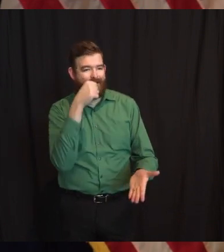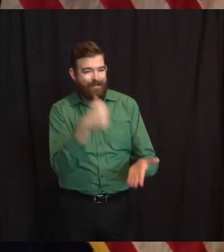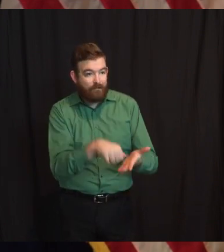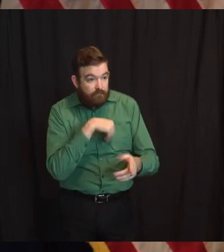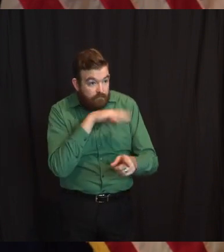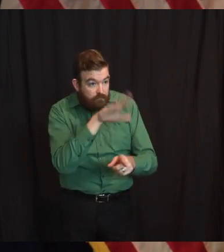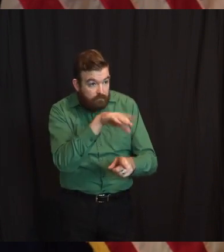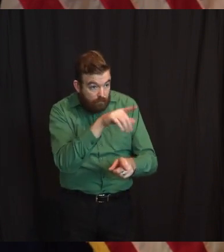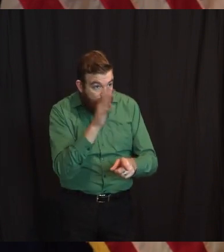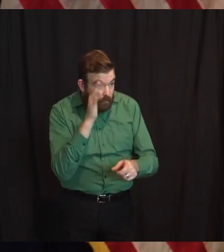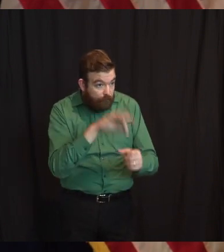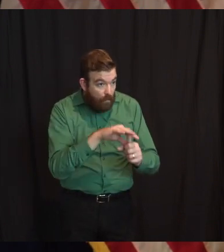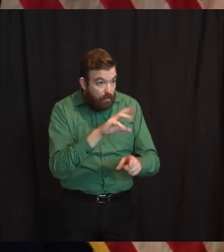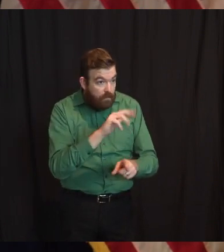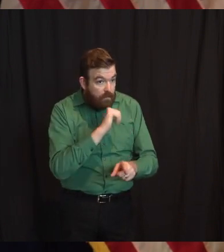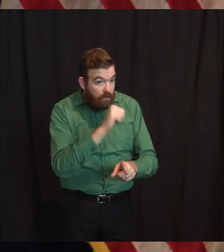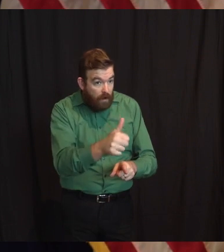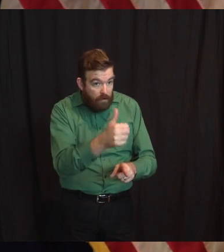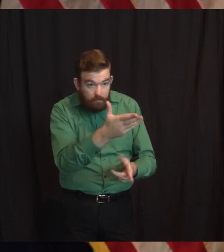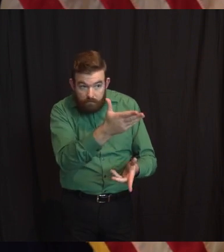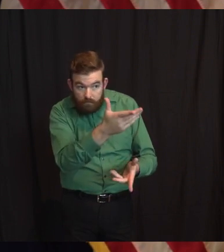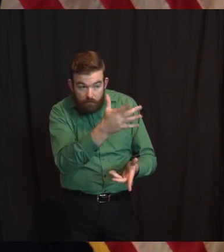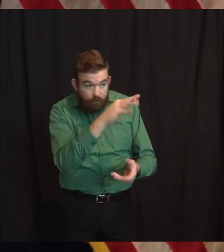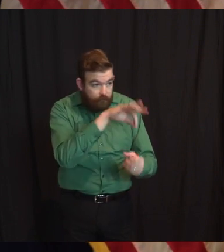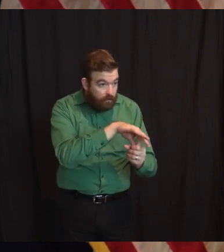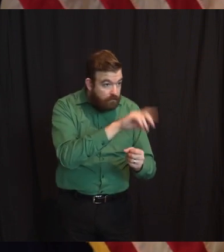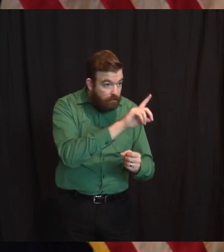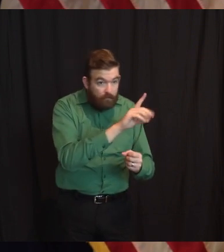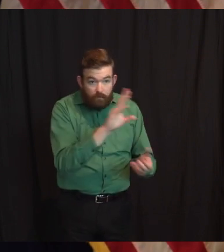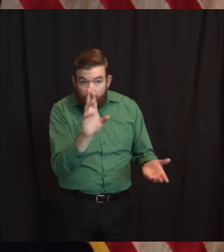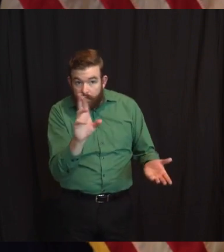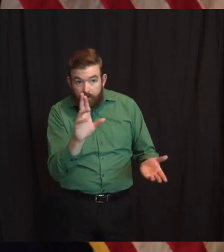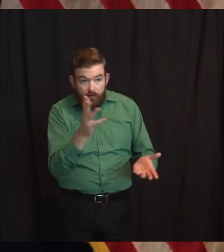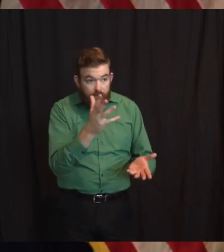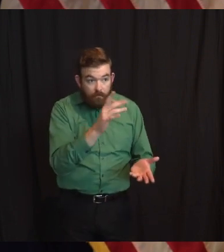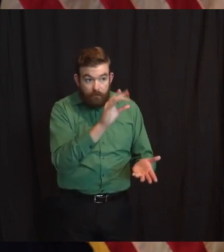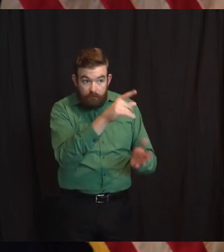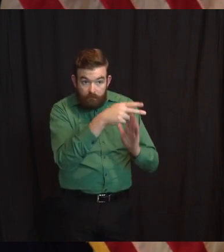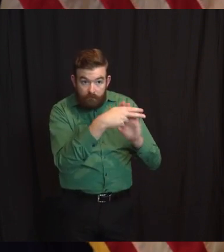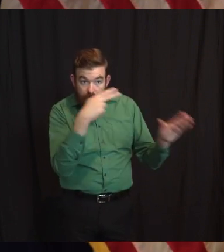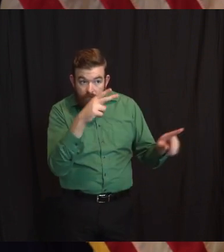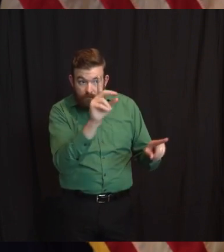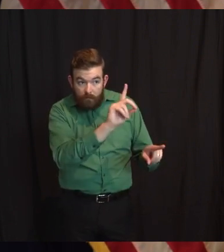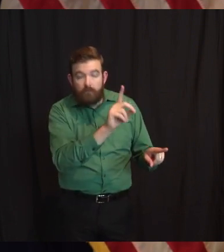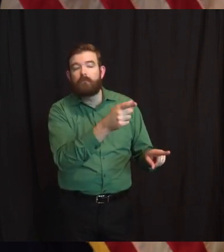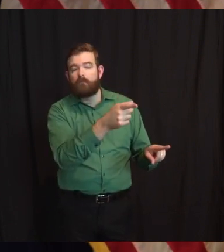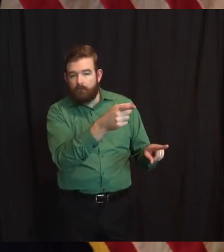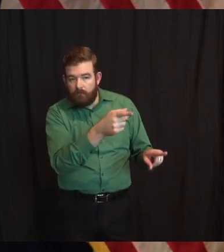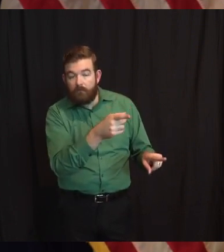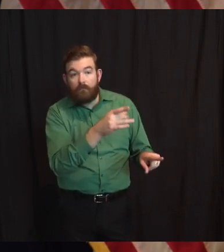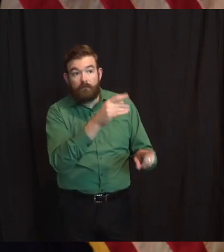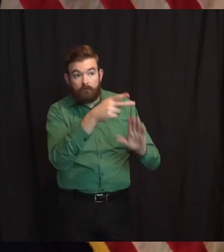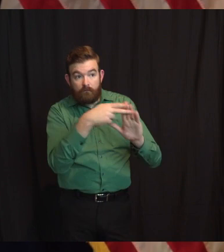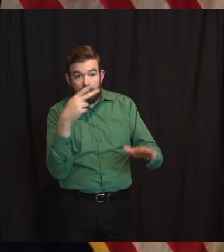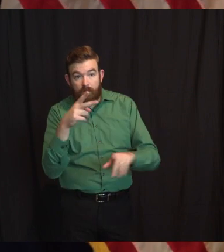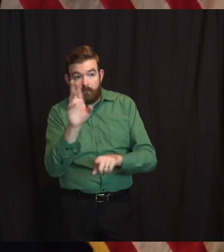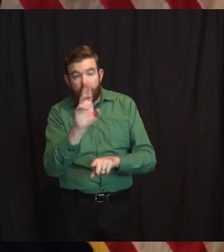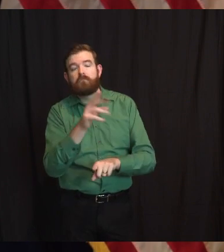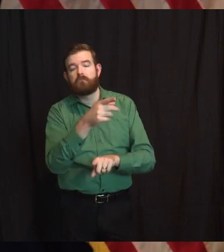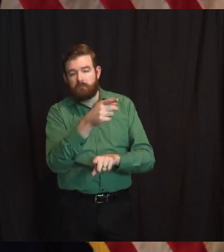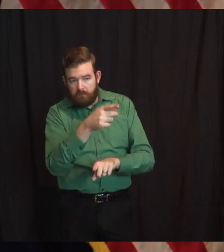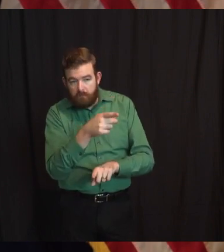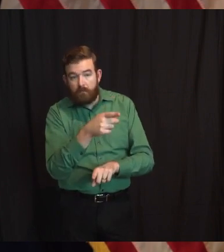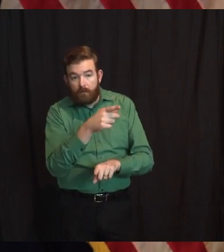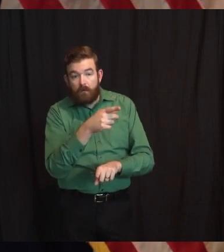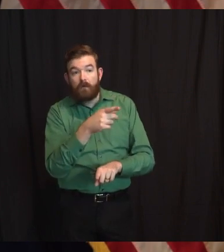I think they have to take a volitional step. If you're a Democrat, you're a Democrat. That's where you're going to vote. If you're a Republican, you're a Republican, and that's where you're going to vote. For an unaffiliated,